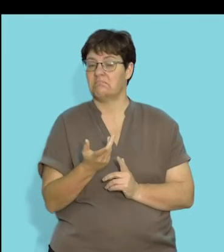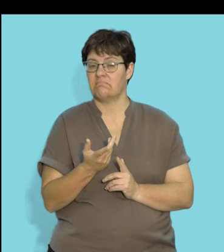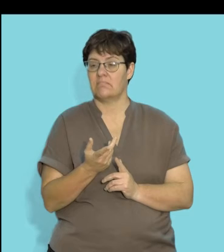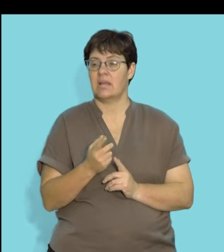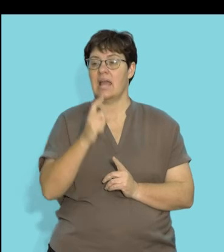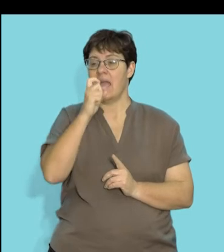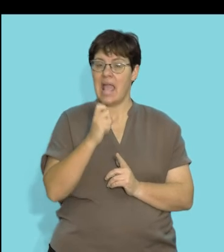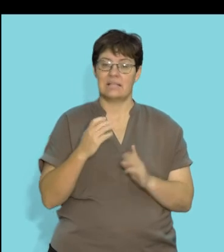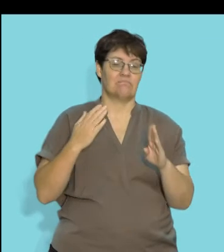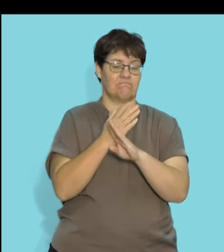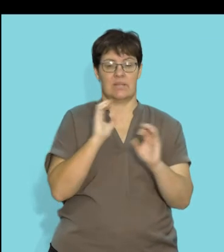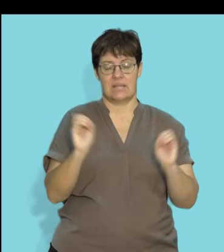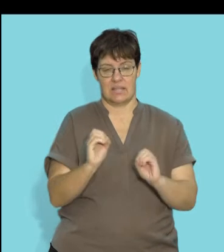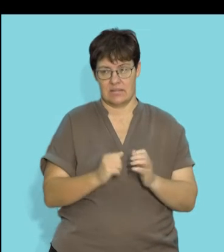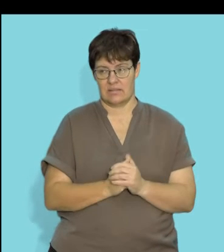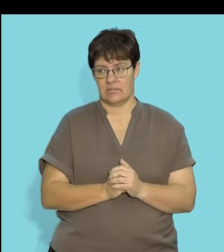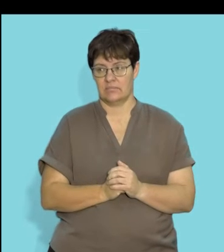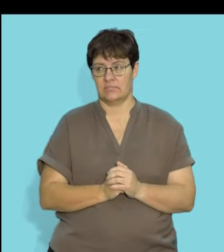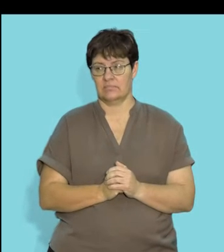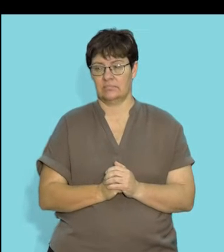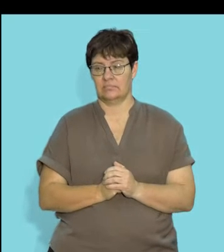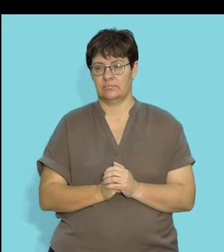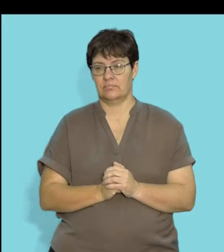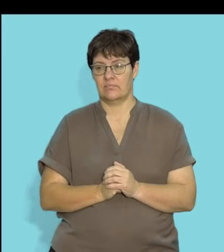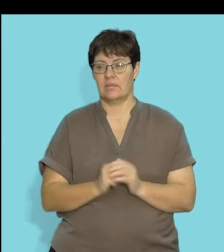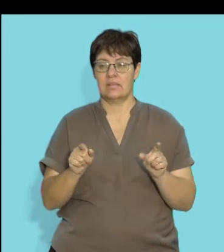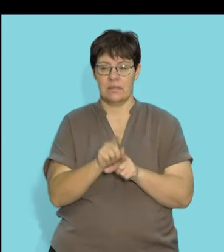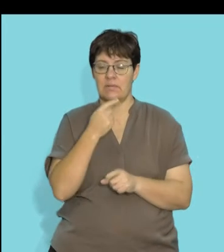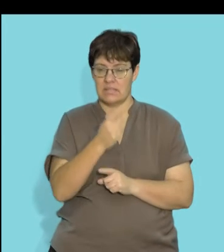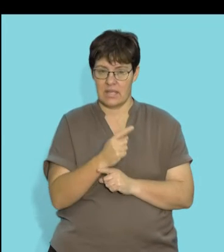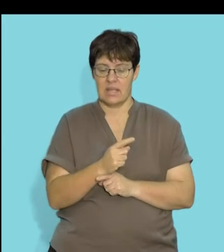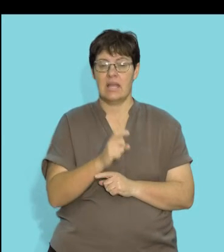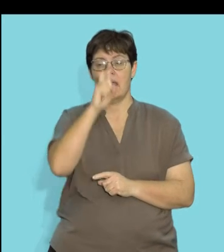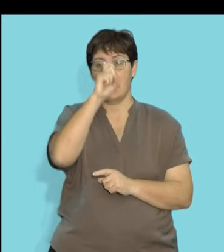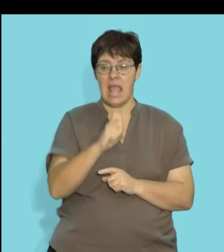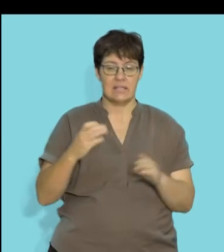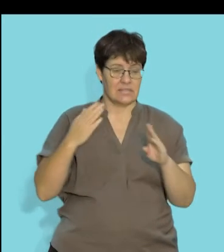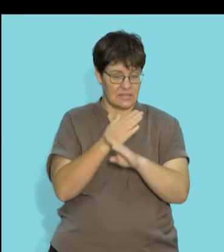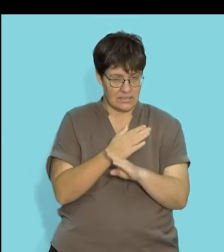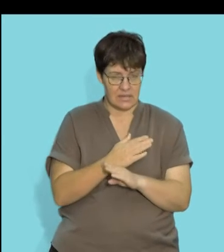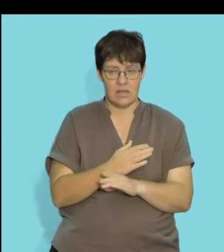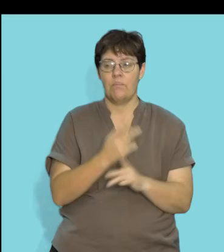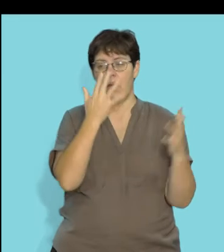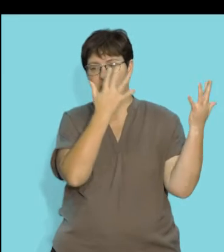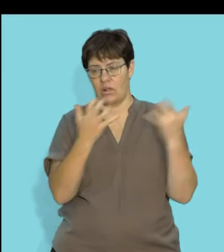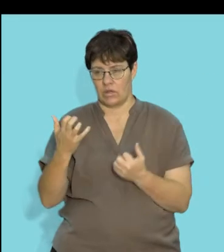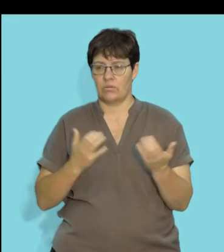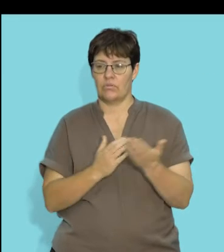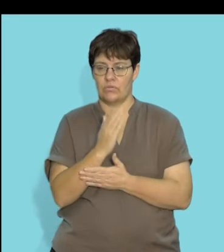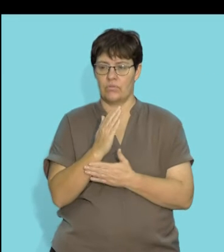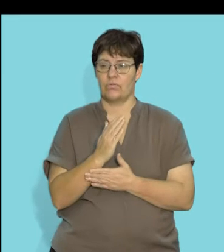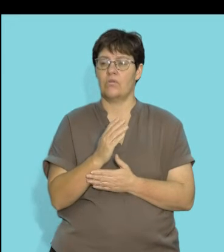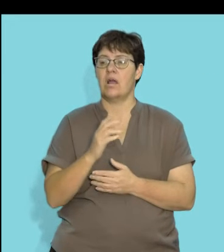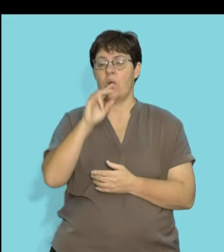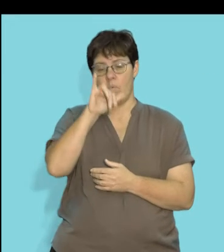not have the x-intercept. Now, as I said, the x-intercept, we know, is calculated